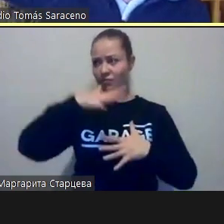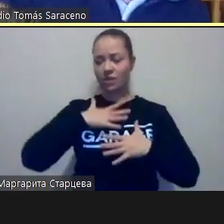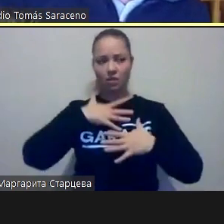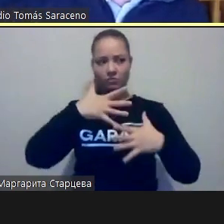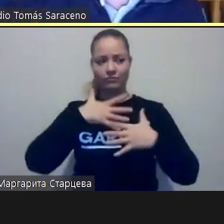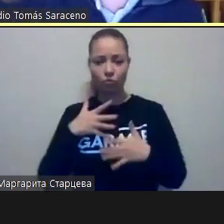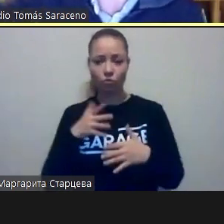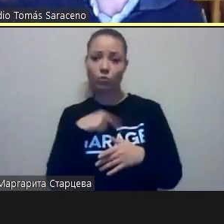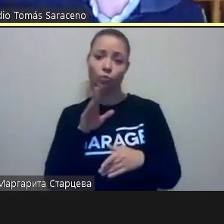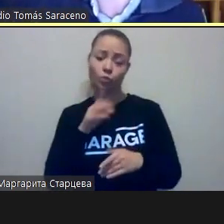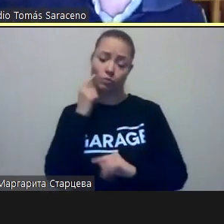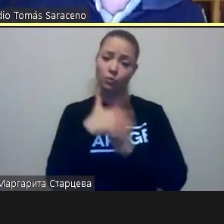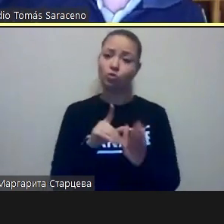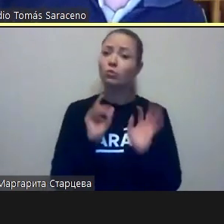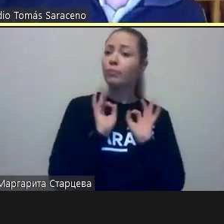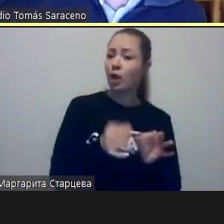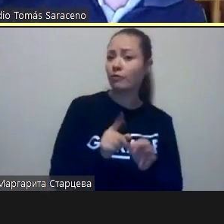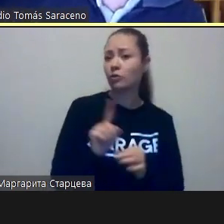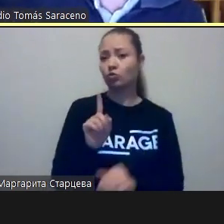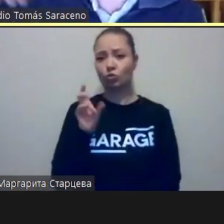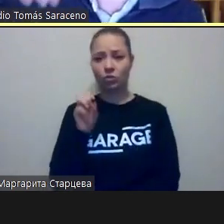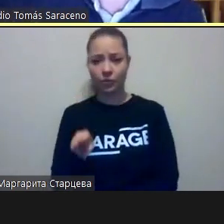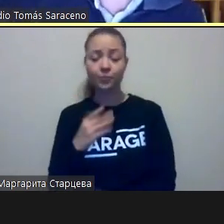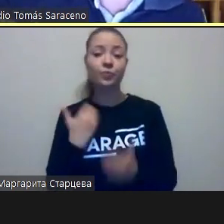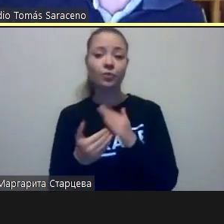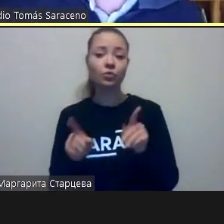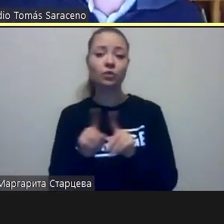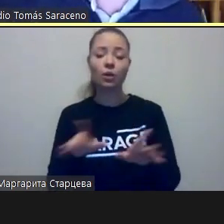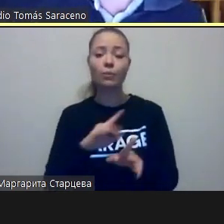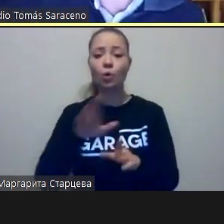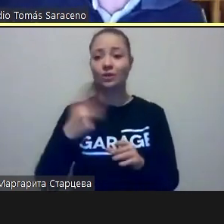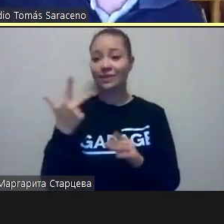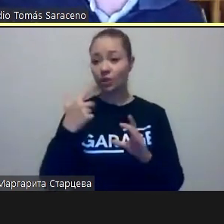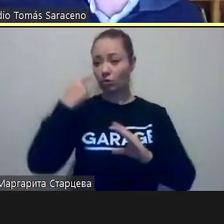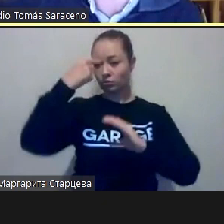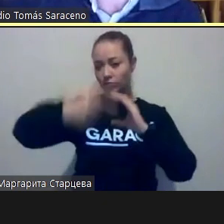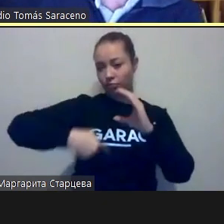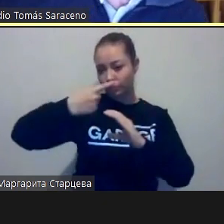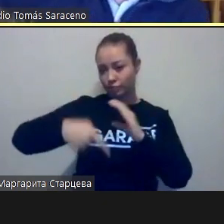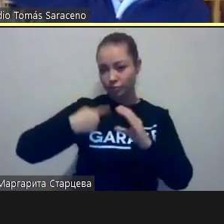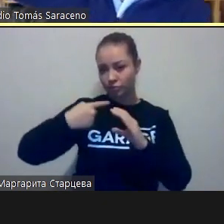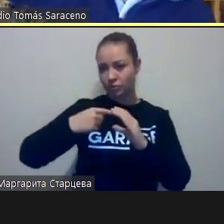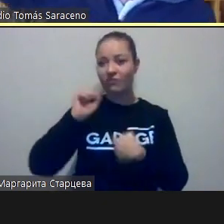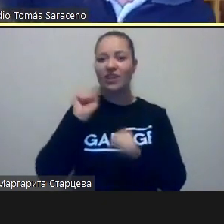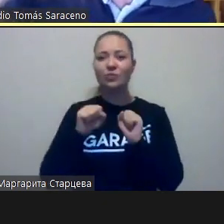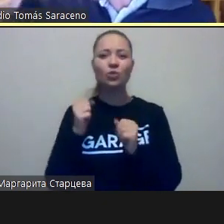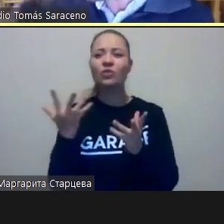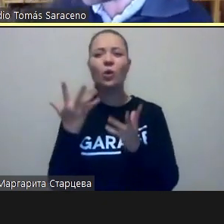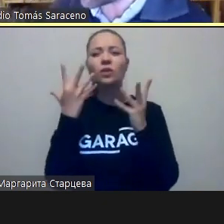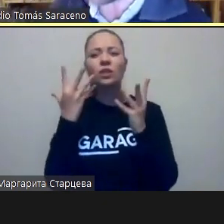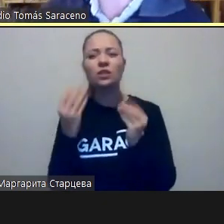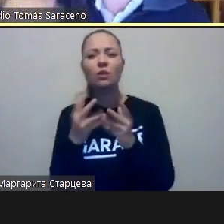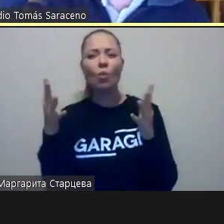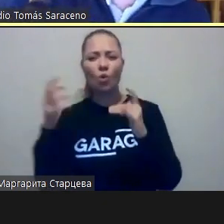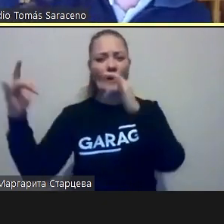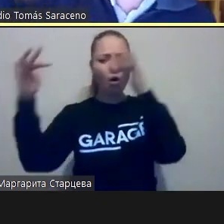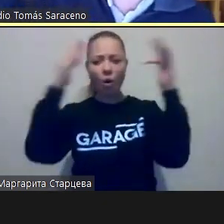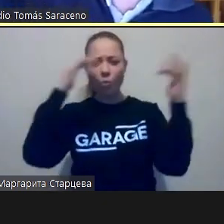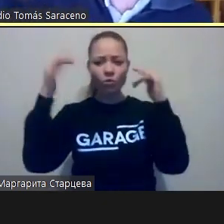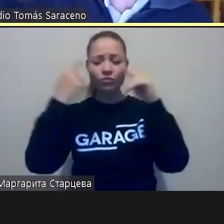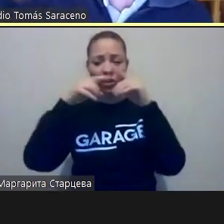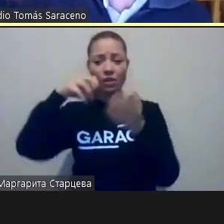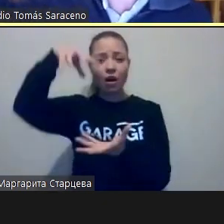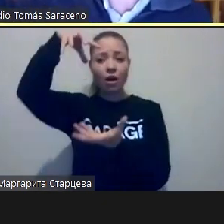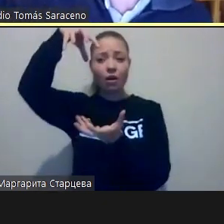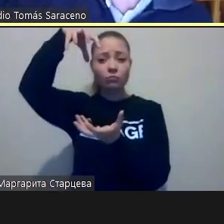world, then there was a day which is a bit maybe too cloudy, the reflectivity was not so good, and the balloon need to go a bit below the